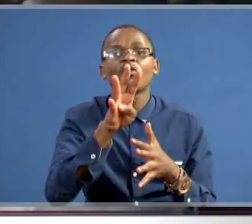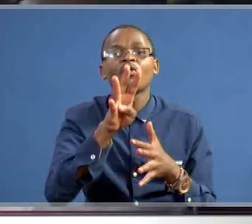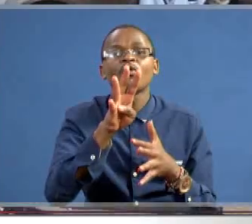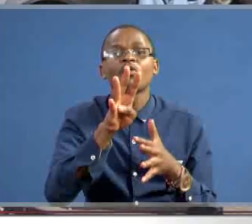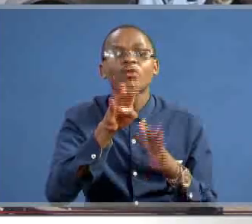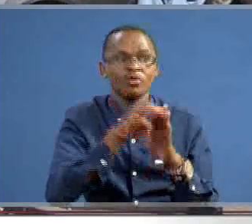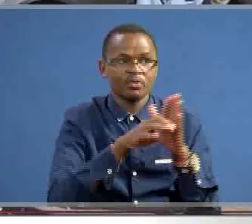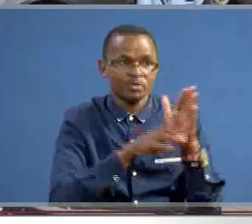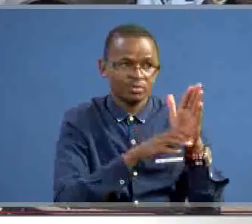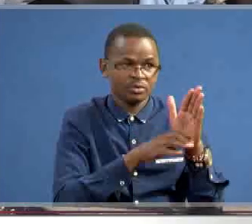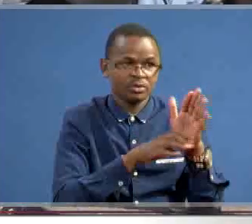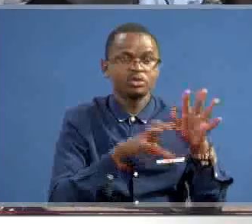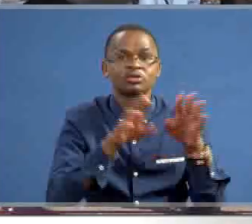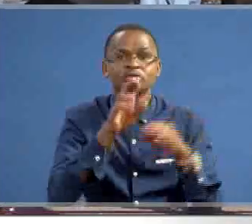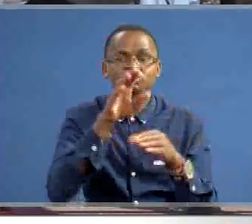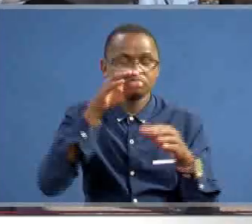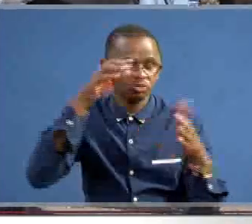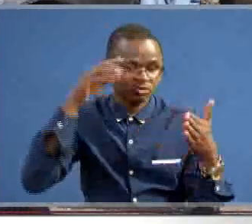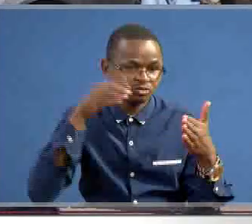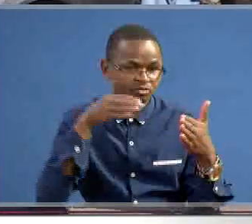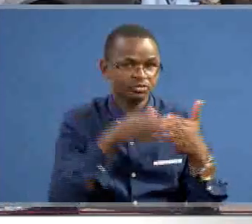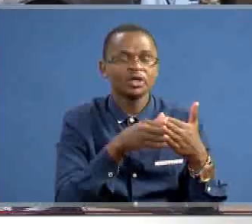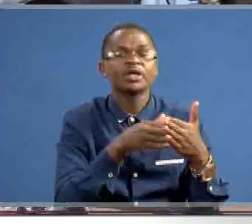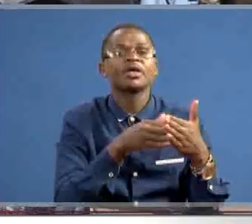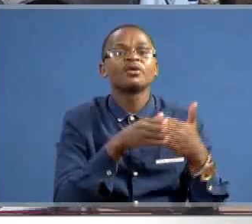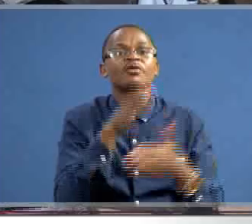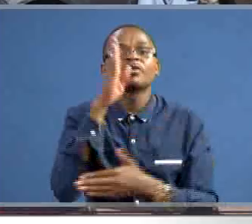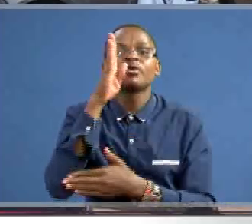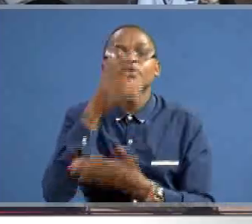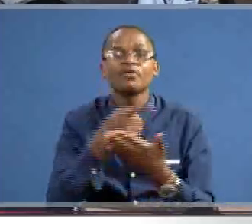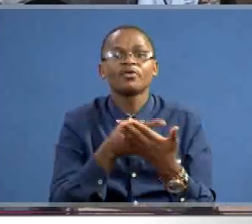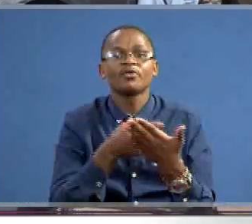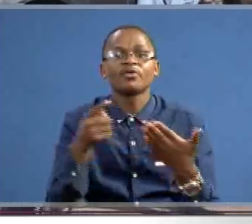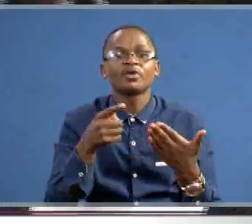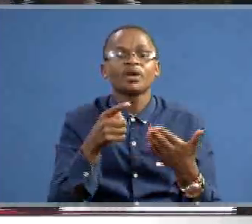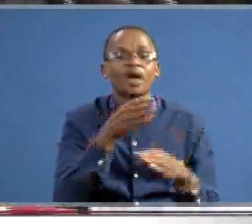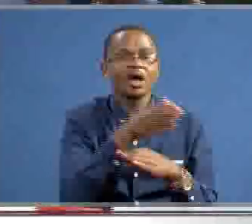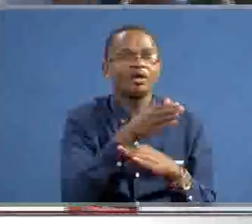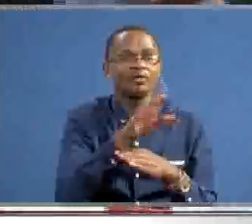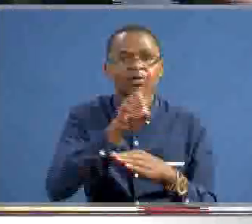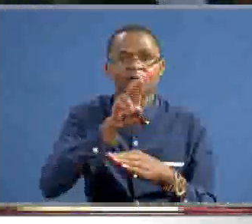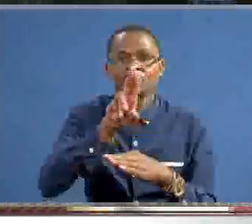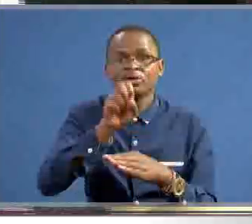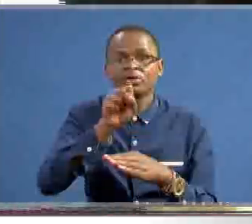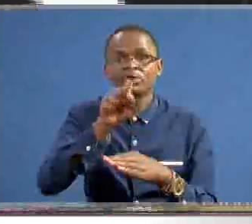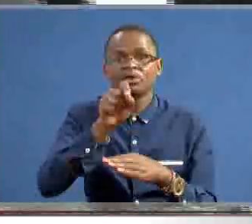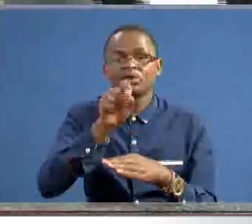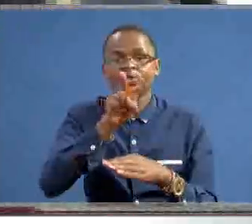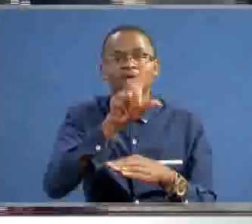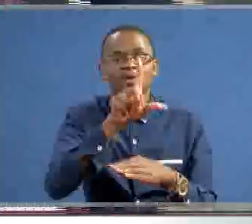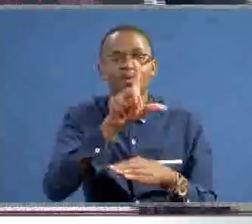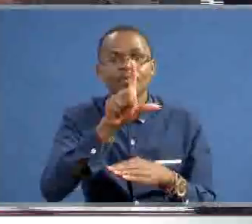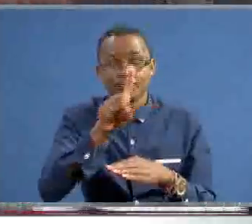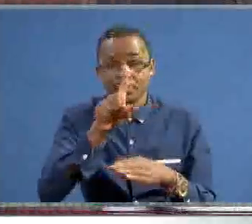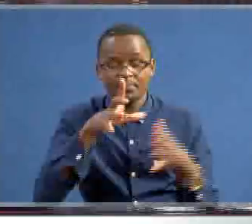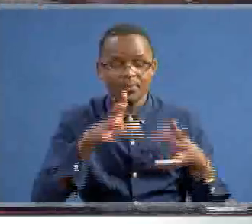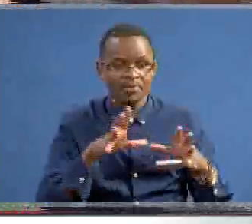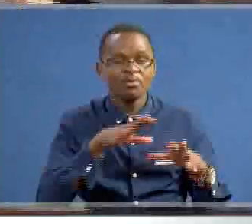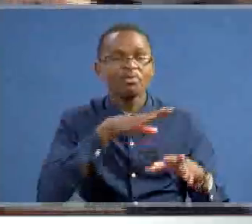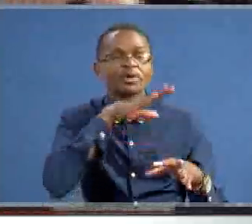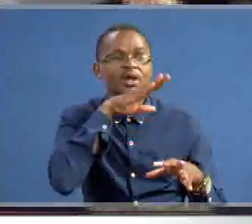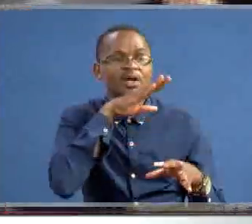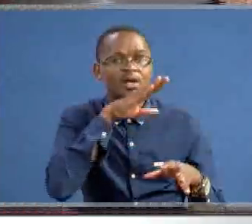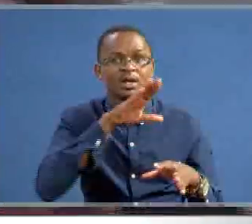it must be used to cab insecurity in the country few weeks after the dousset attack we are 21 people lost their lives and